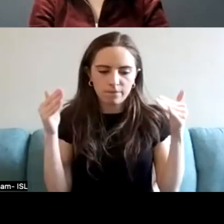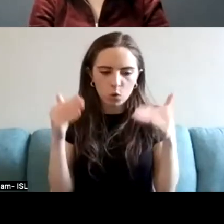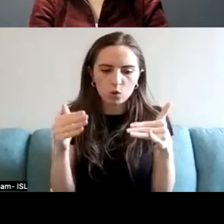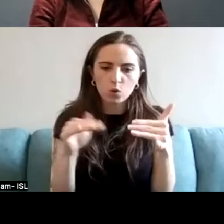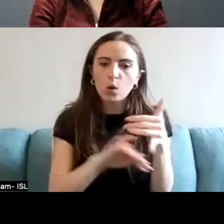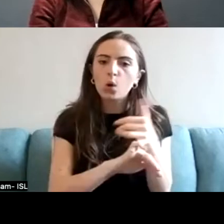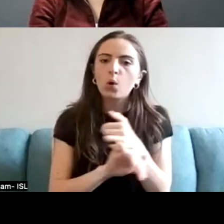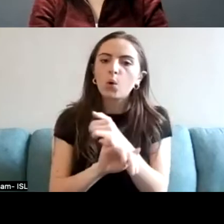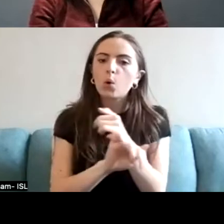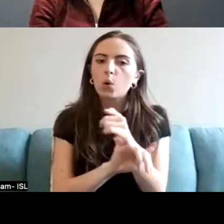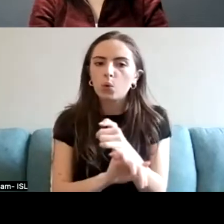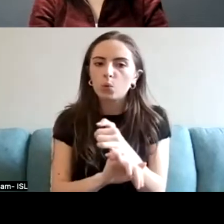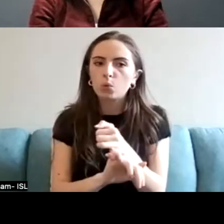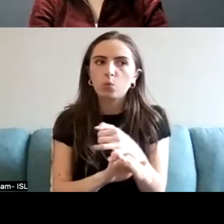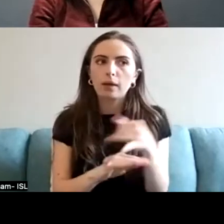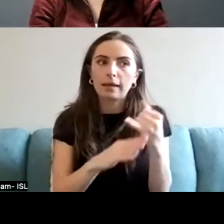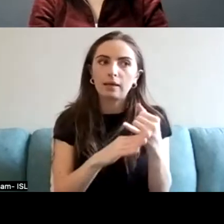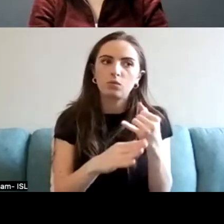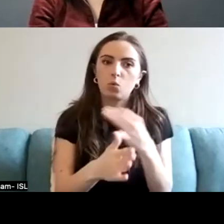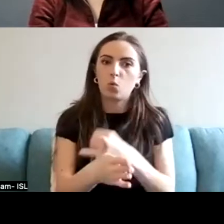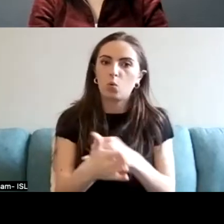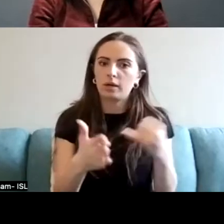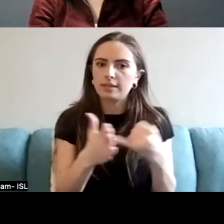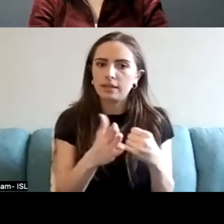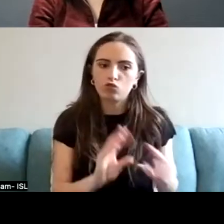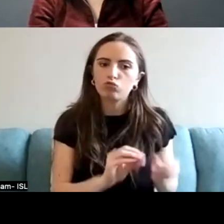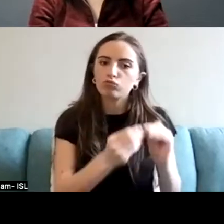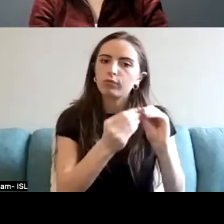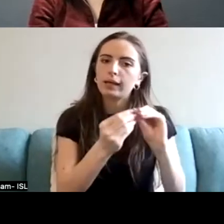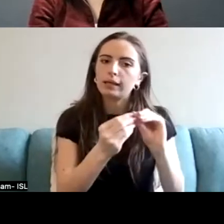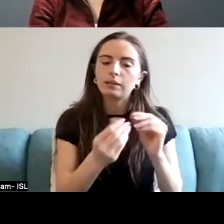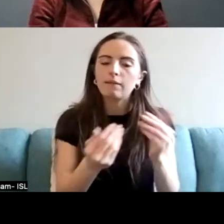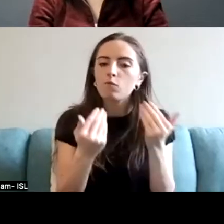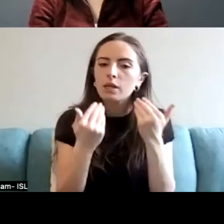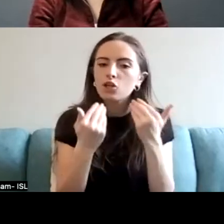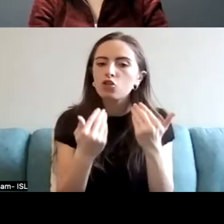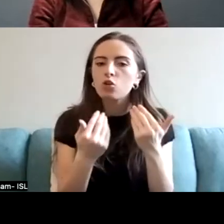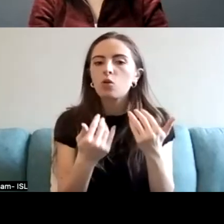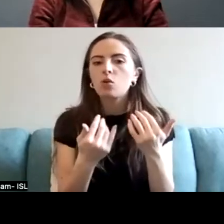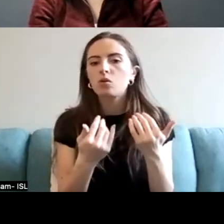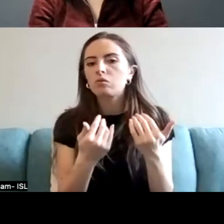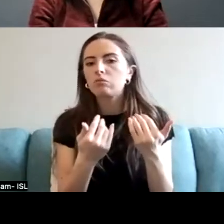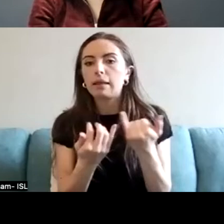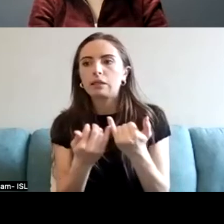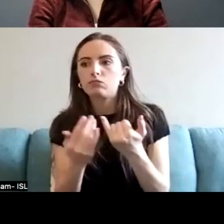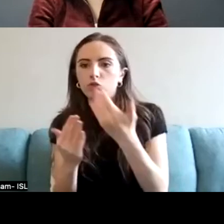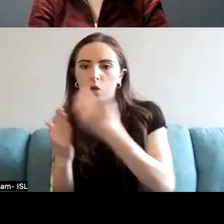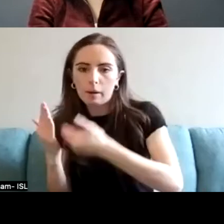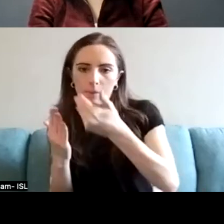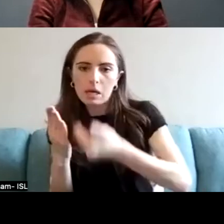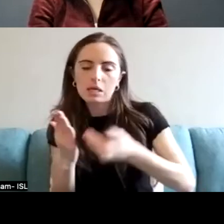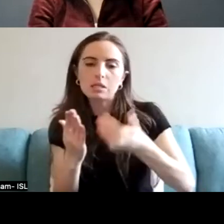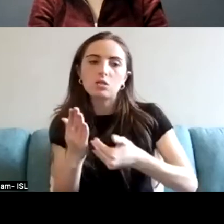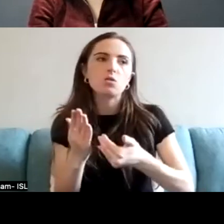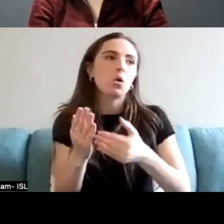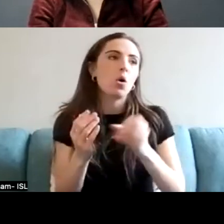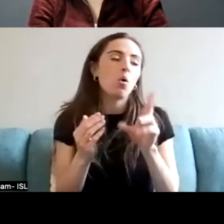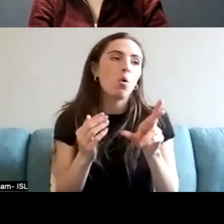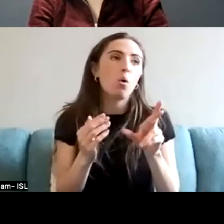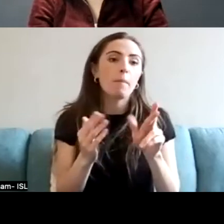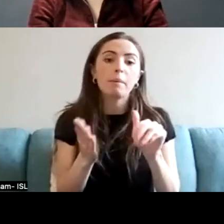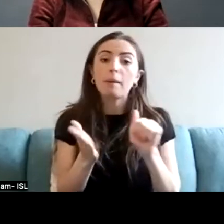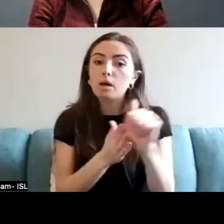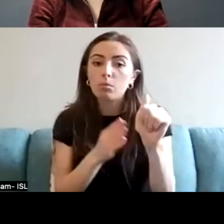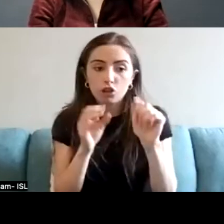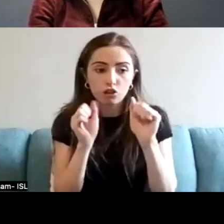is creating the content, and whether it's internal documents or it's things that are going out